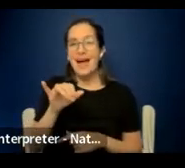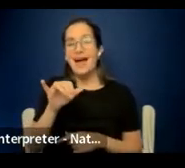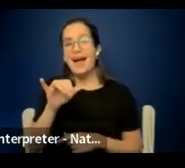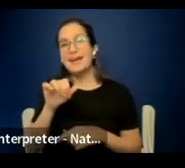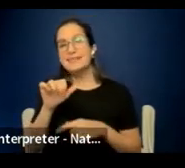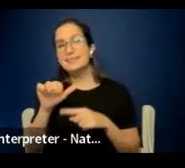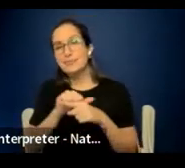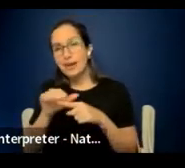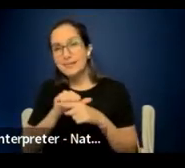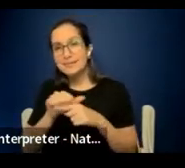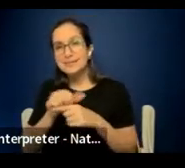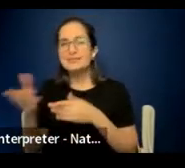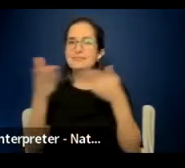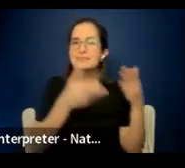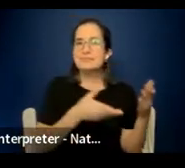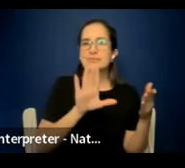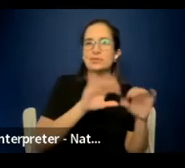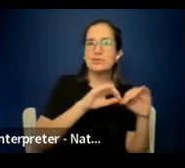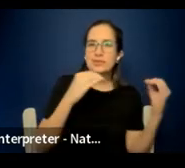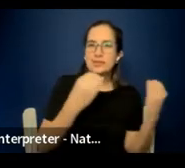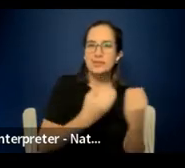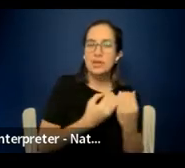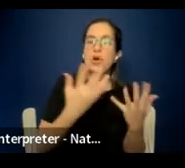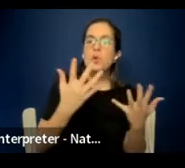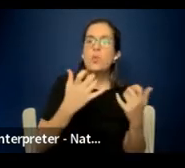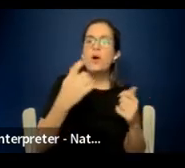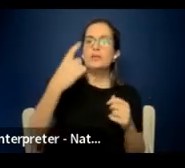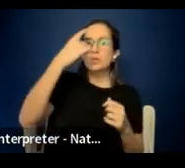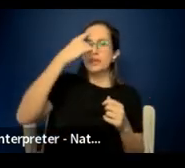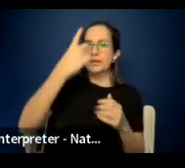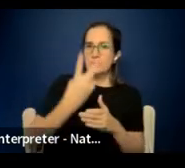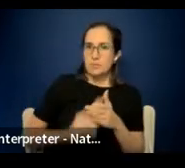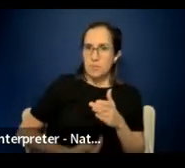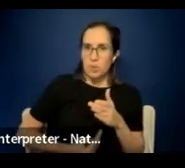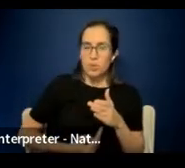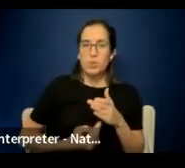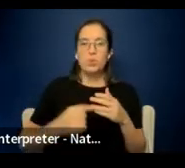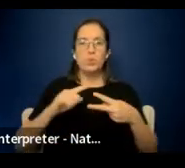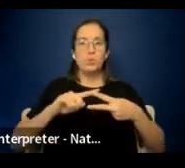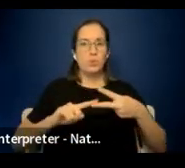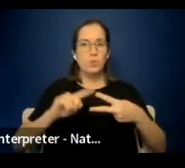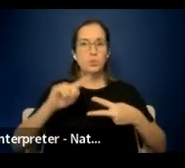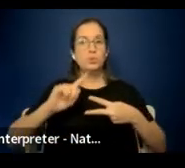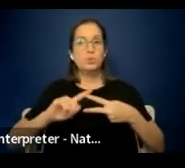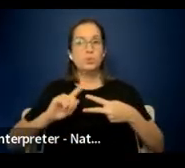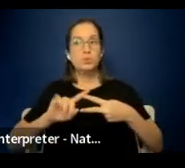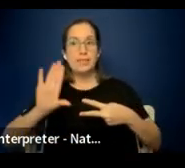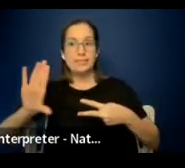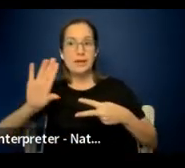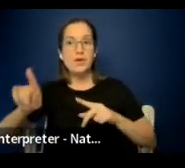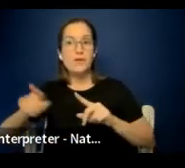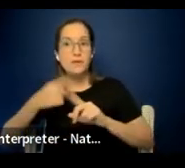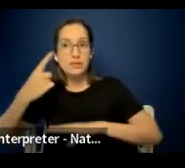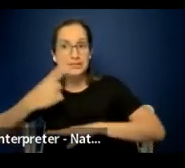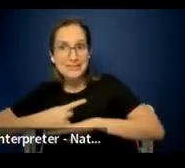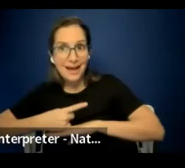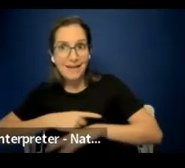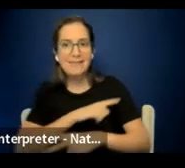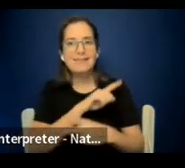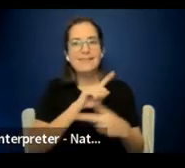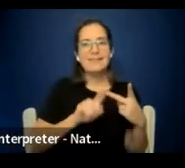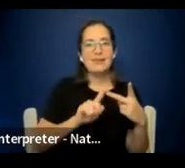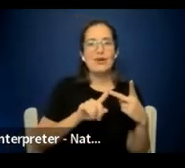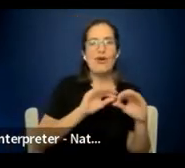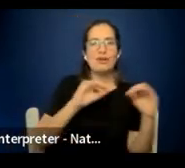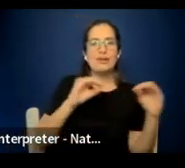the volunteer experience is and what the organization has to do for that step for the volunteer. But for today, just in the interest of time, we're going to think